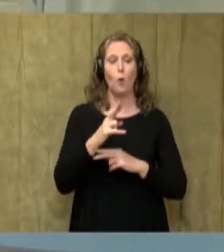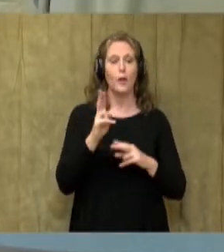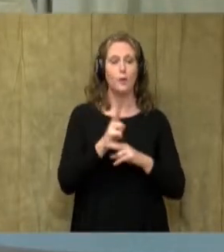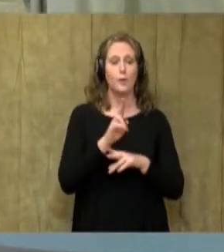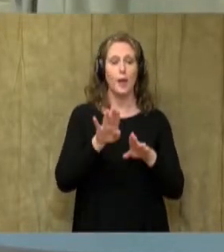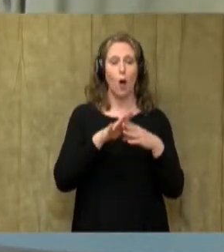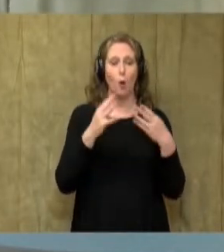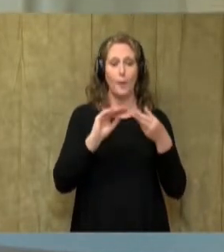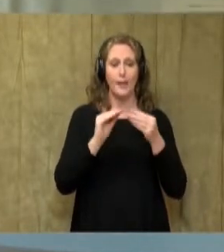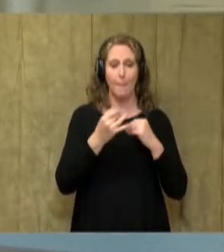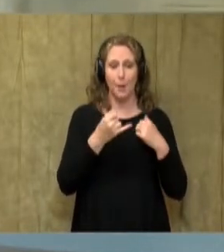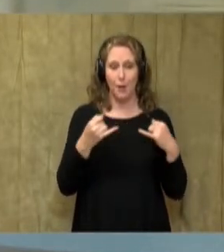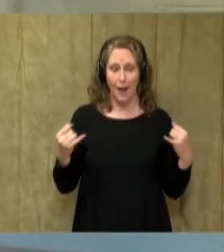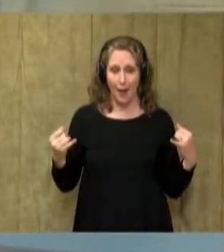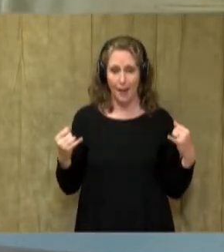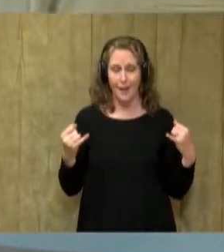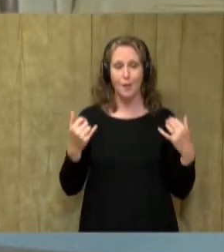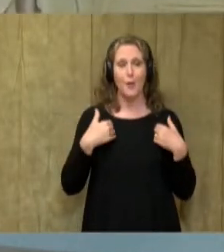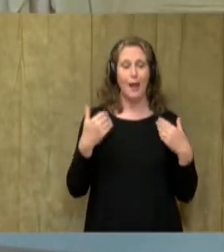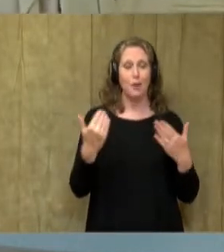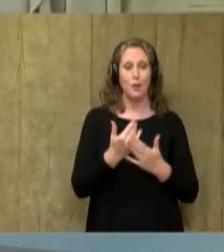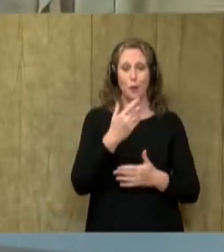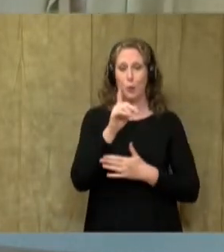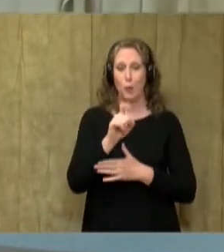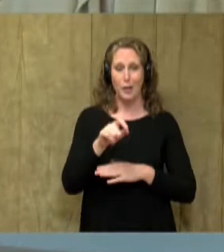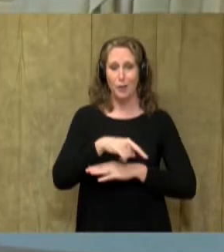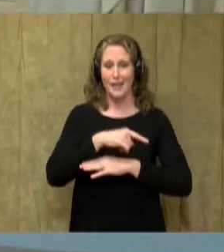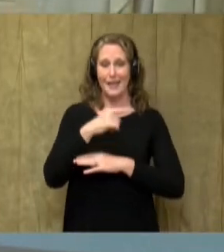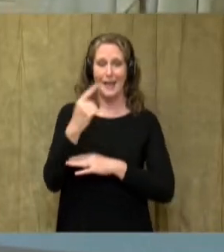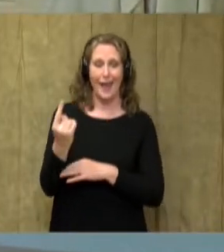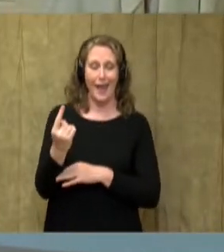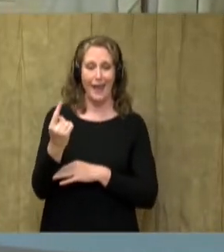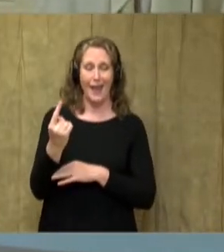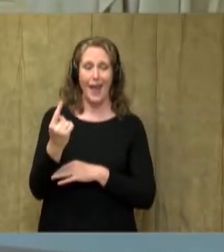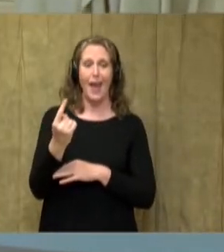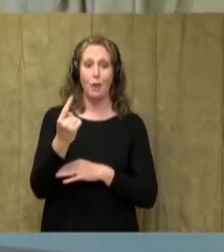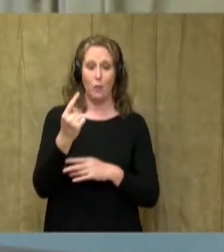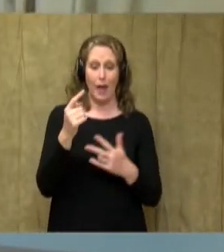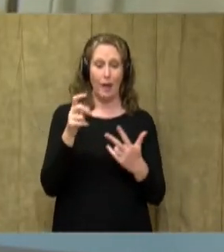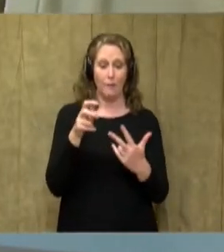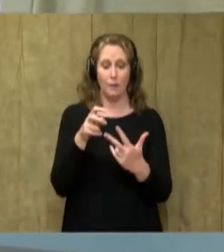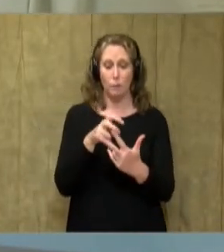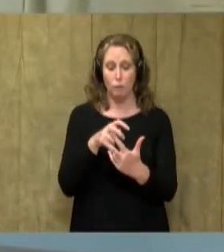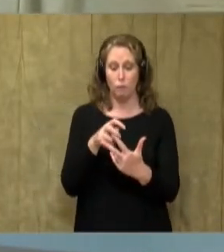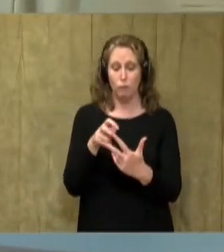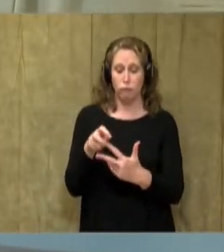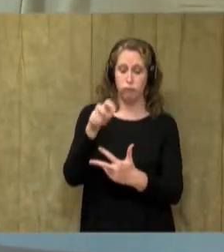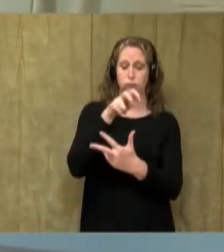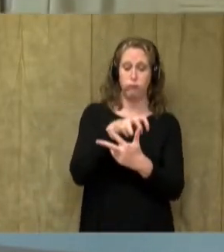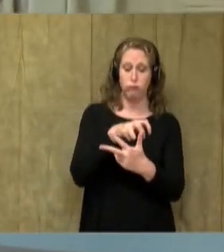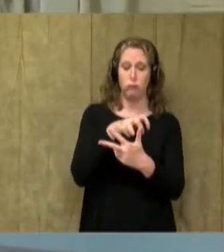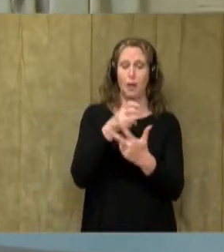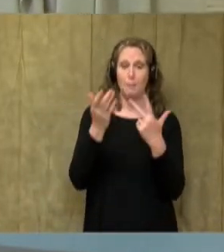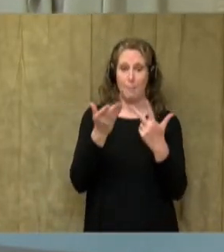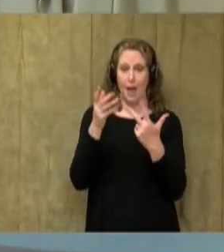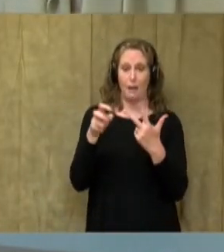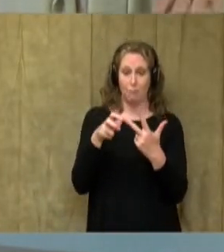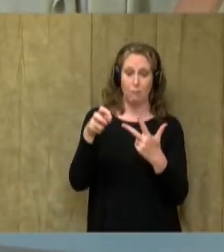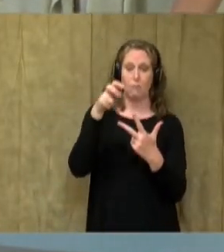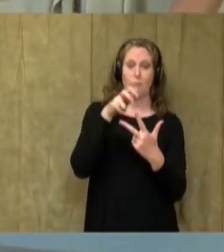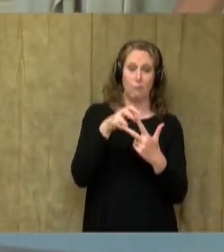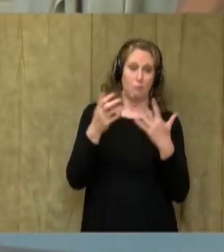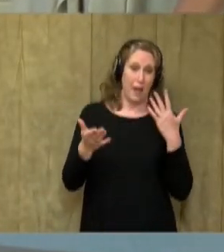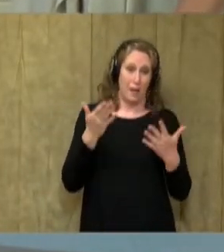All right, so we are going to solve a new problem today where we're going to have to regroup not with the tens, but we may have to break